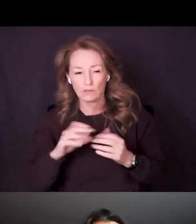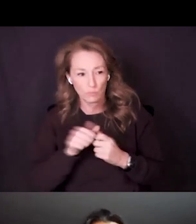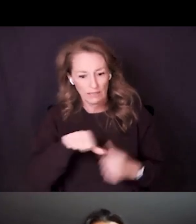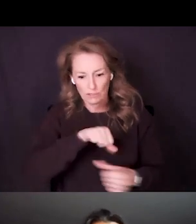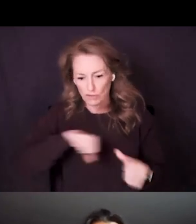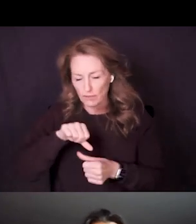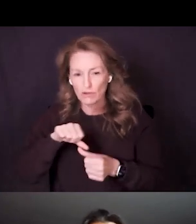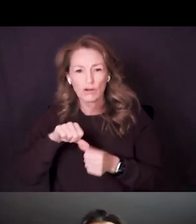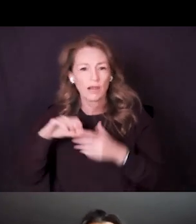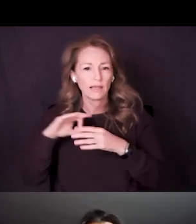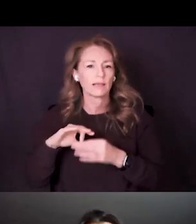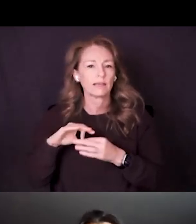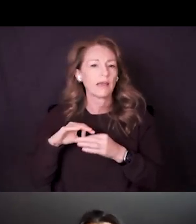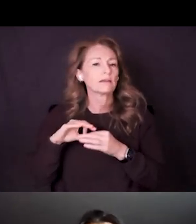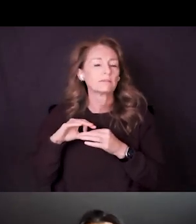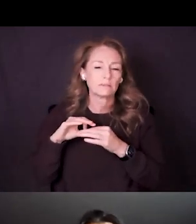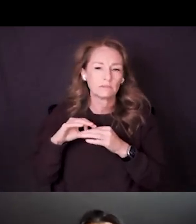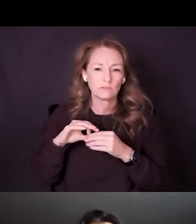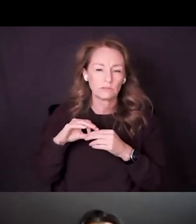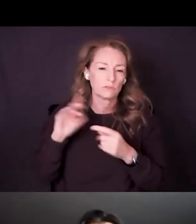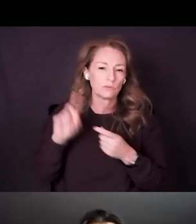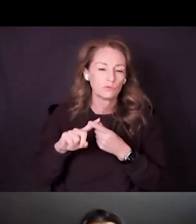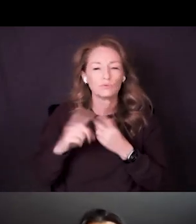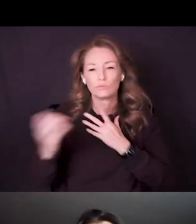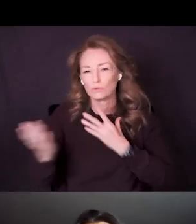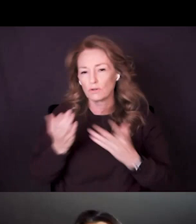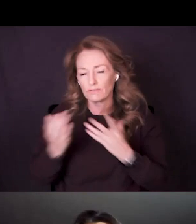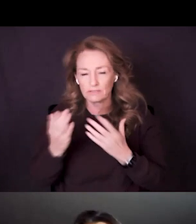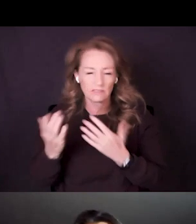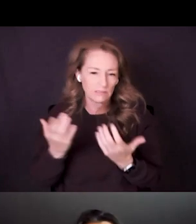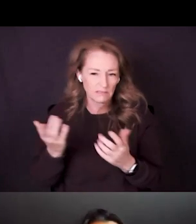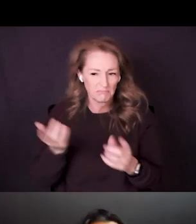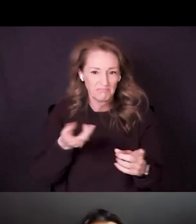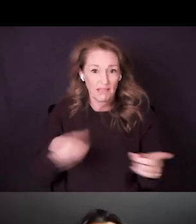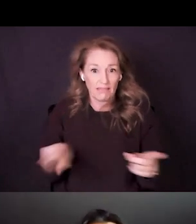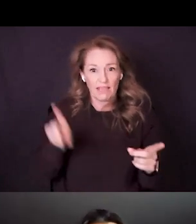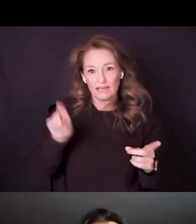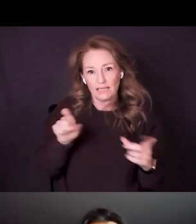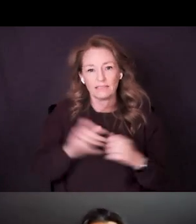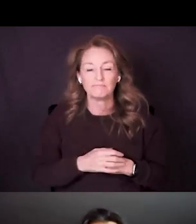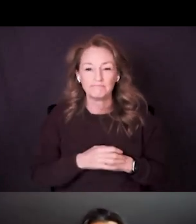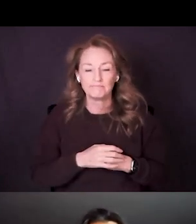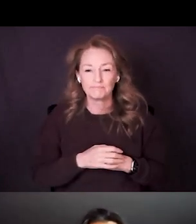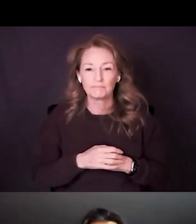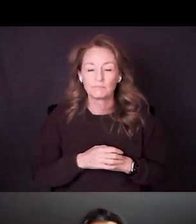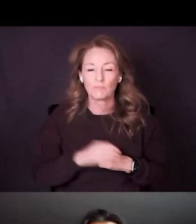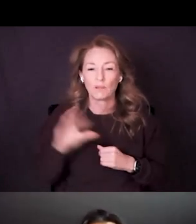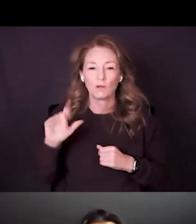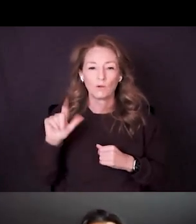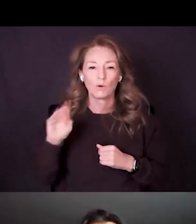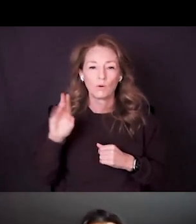and connect with the services that they need. Happy to, Colbie mentioned a